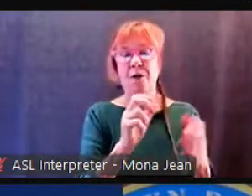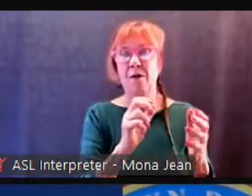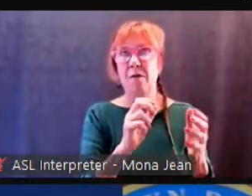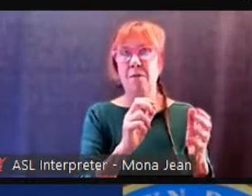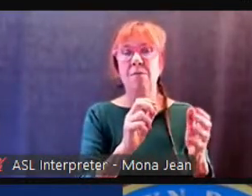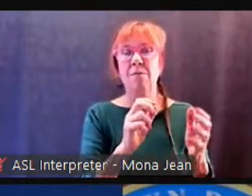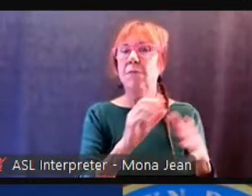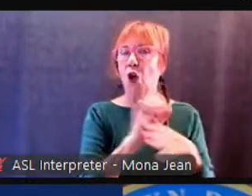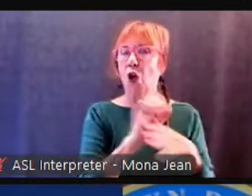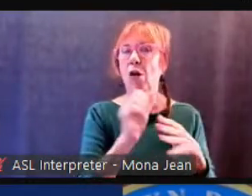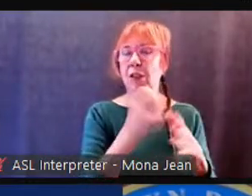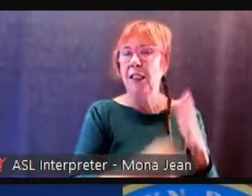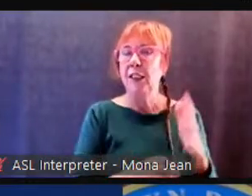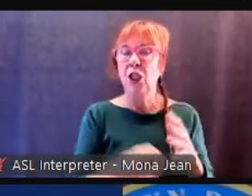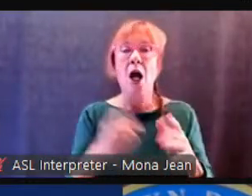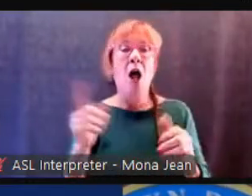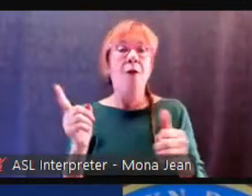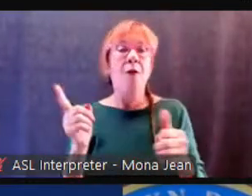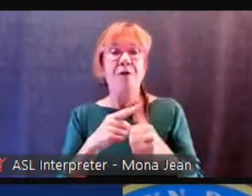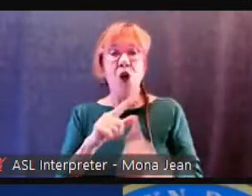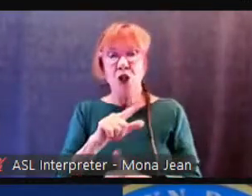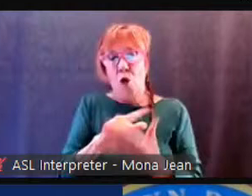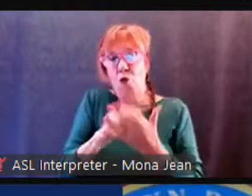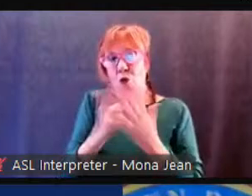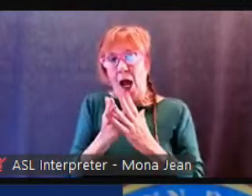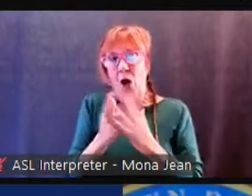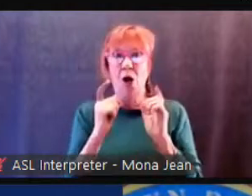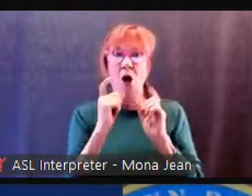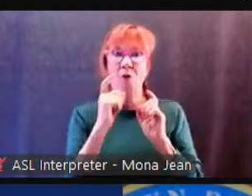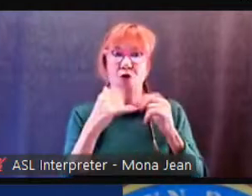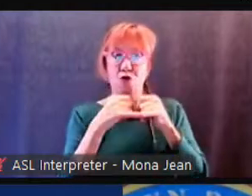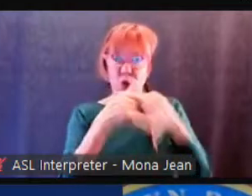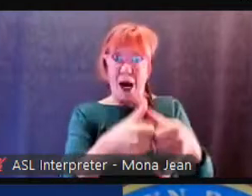the greatest impacts from the fires and those who submitted their